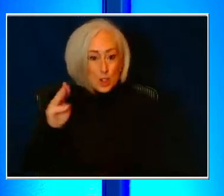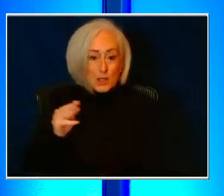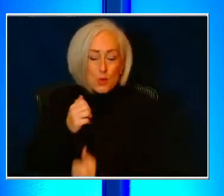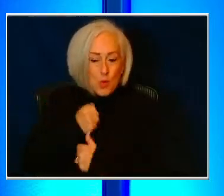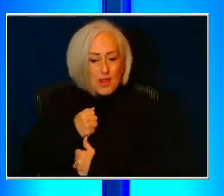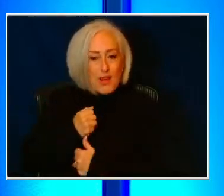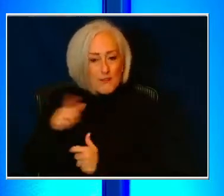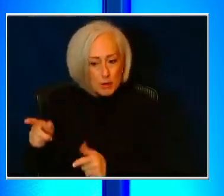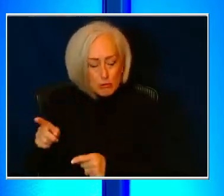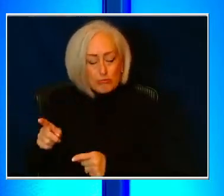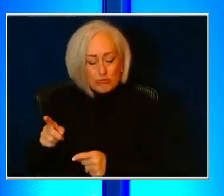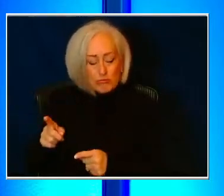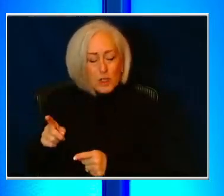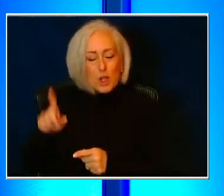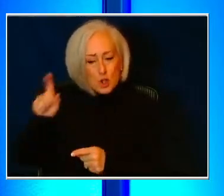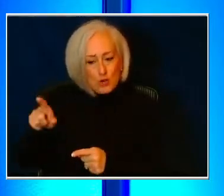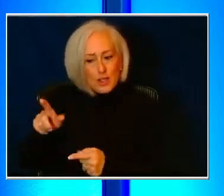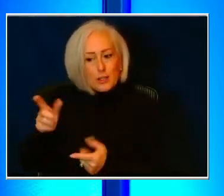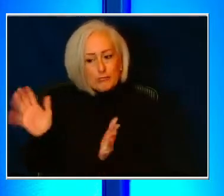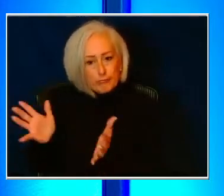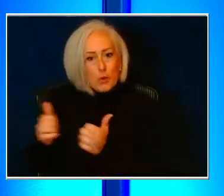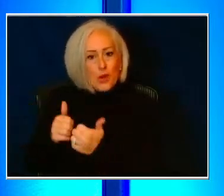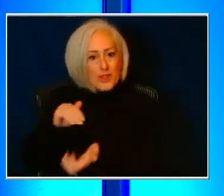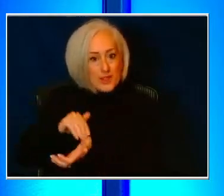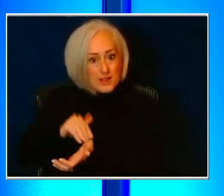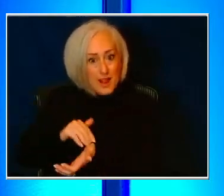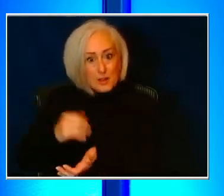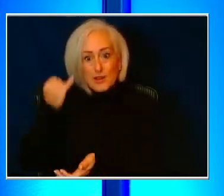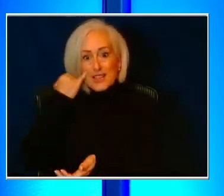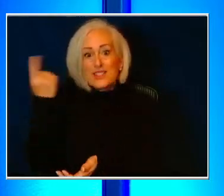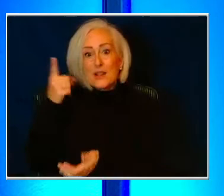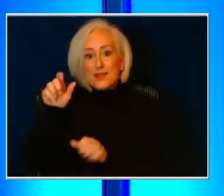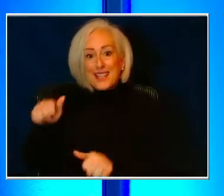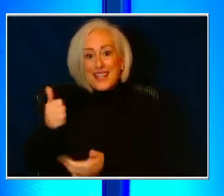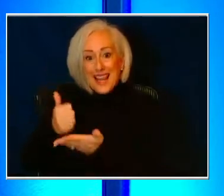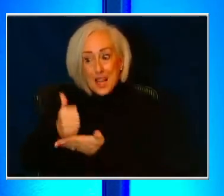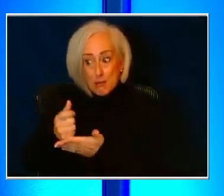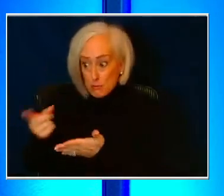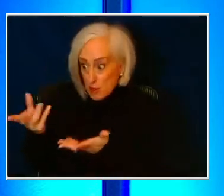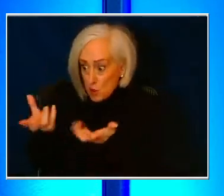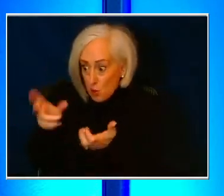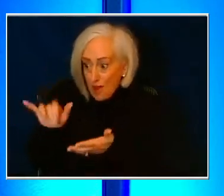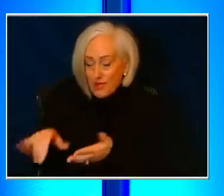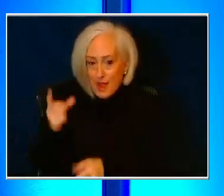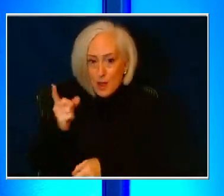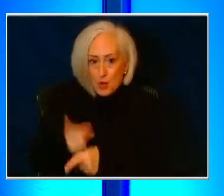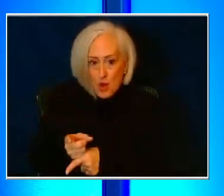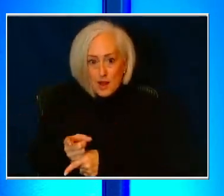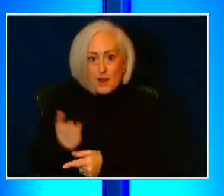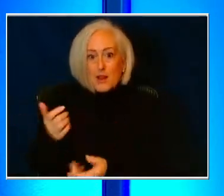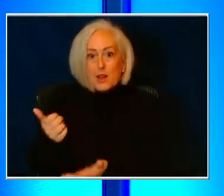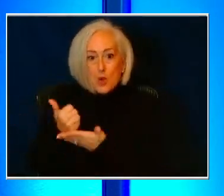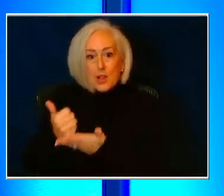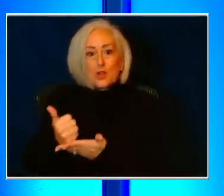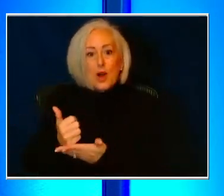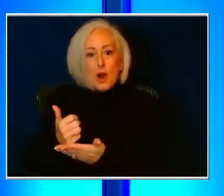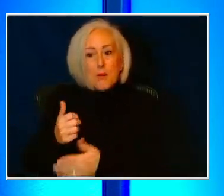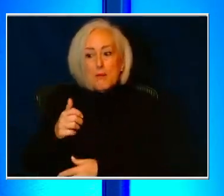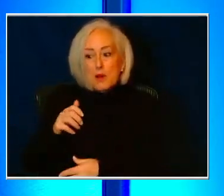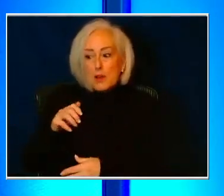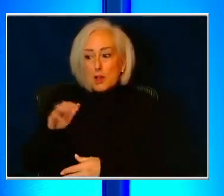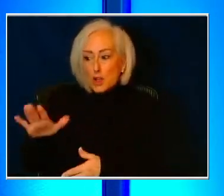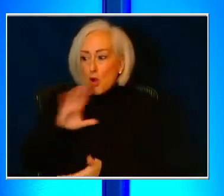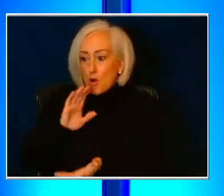doctor, because if there's something that can help you, wouldn't you want that? Wouldn't you want to help Denise, my mom, Alexis? And